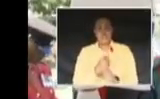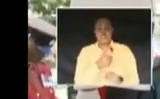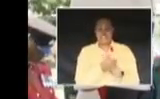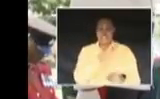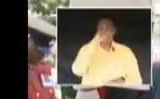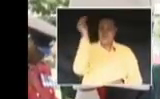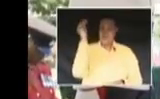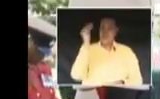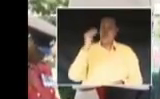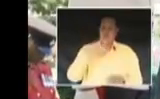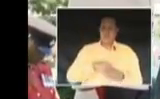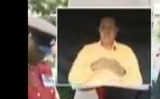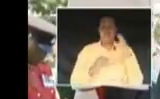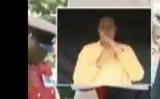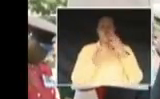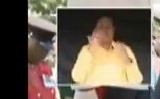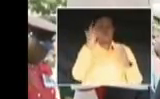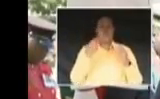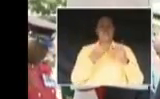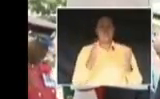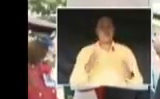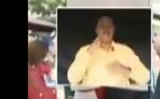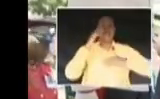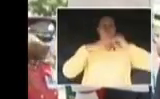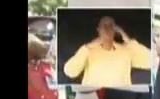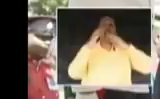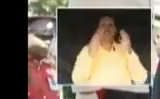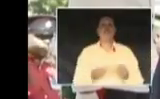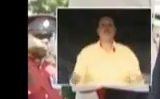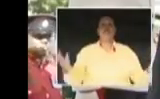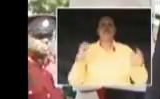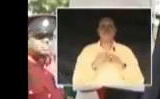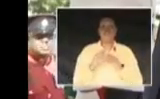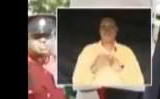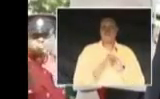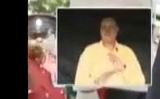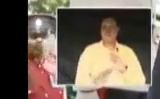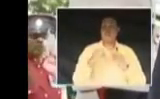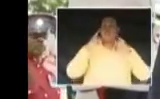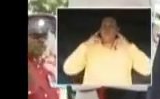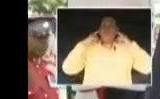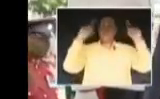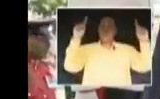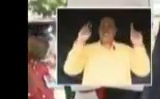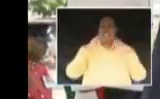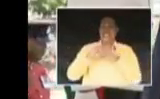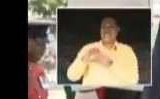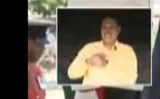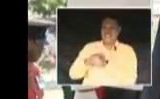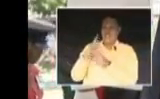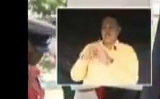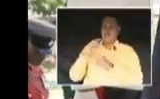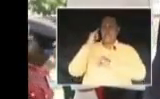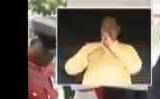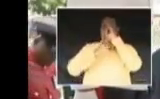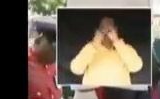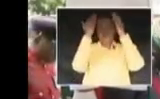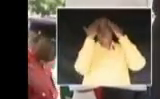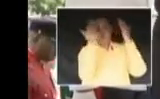company is among the top 3 suppliers of building materials in Jamaica and is also a success in the regional and international